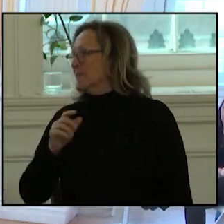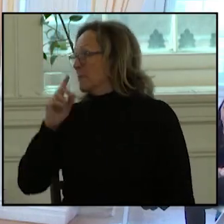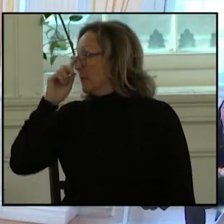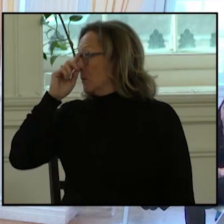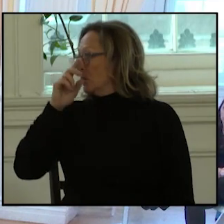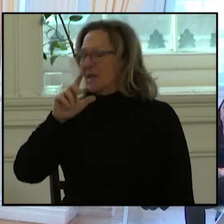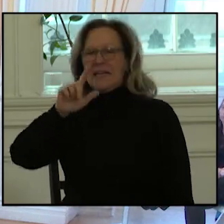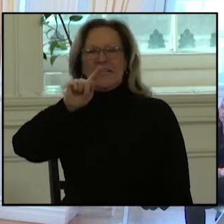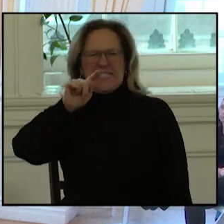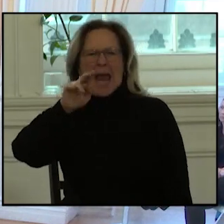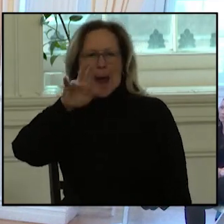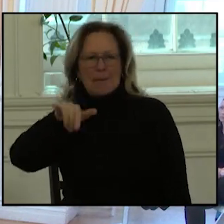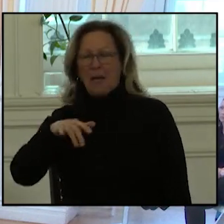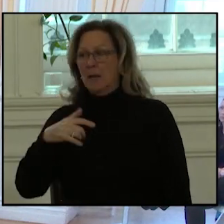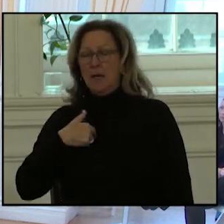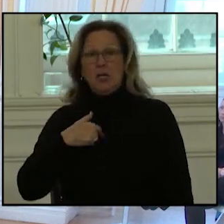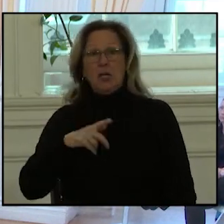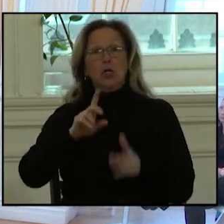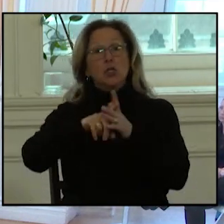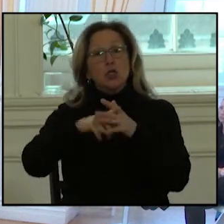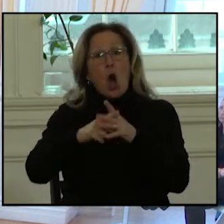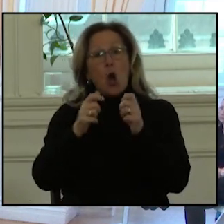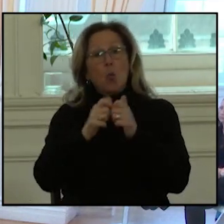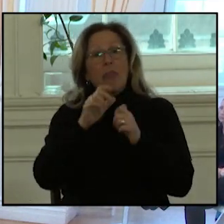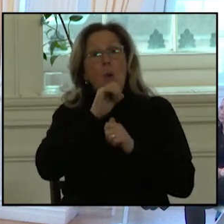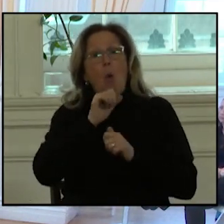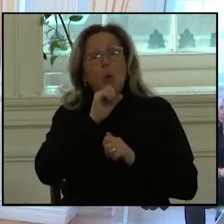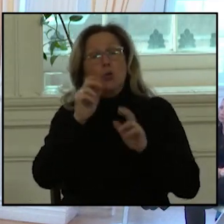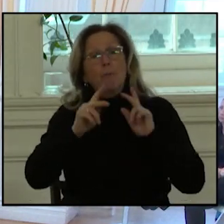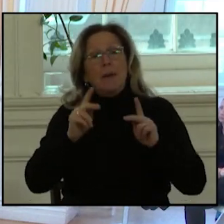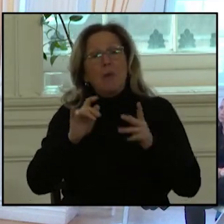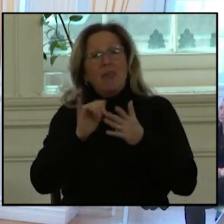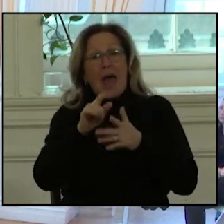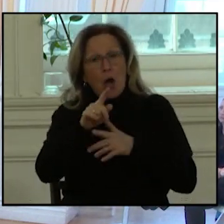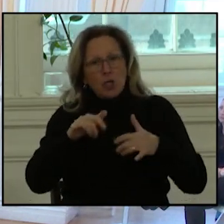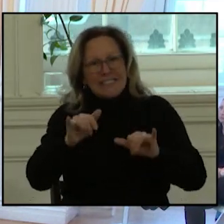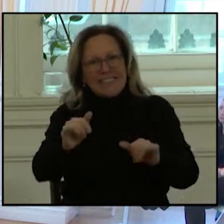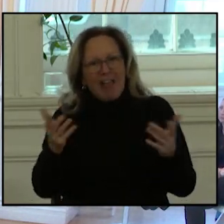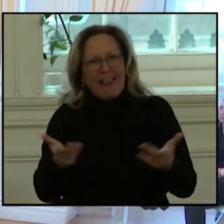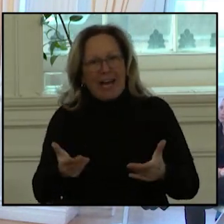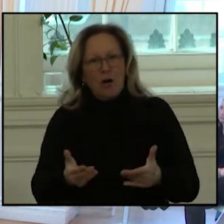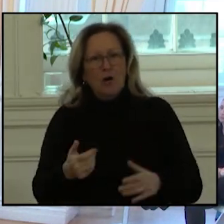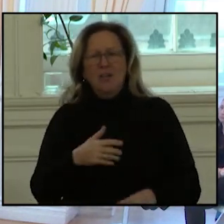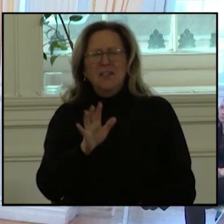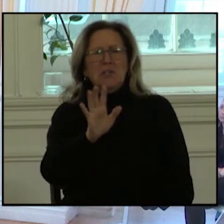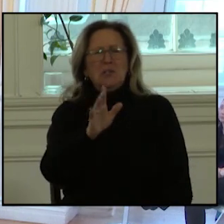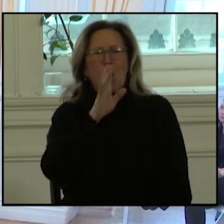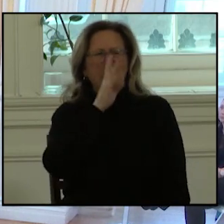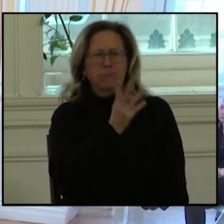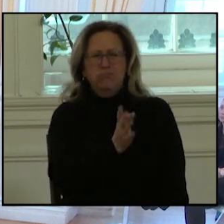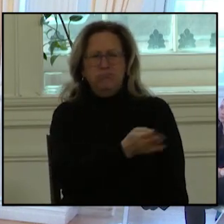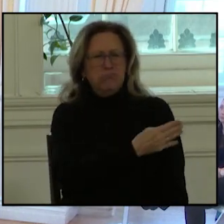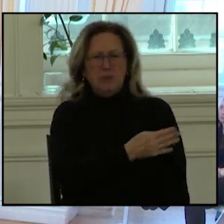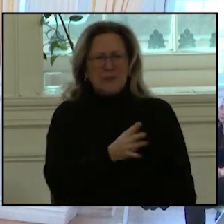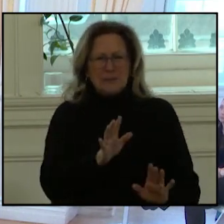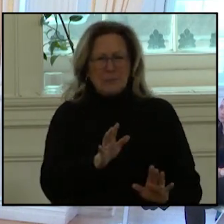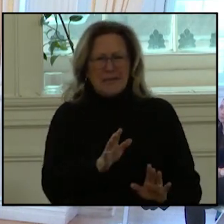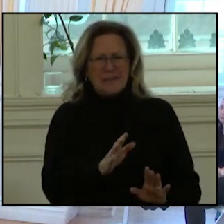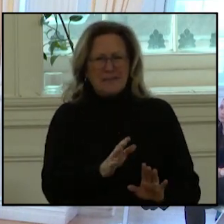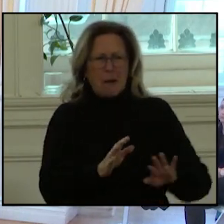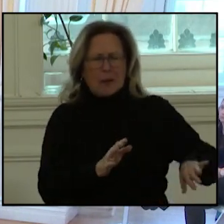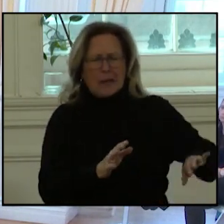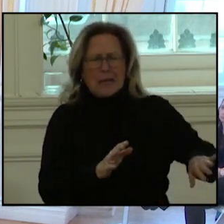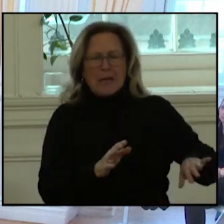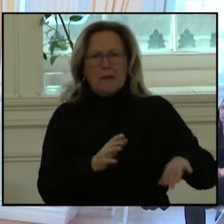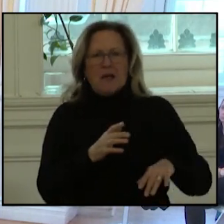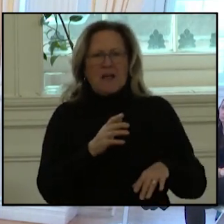start at home. Start with our elders that are still with us. Don't dismiss them if they are still with you. Don't dismiss them